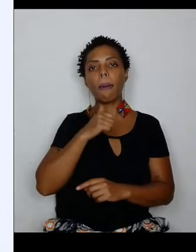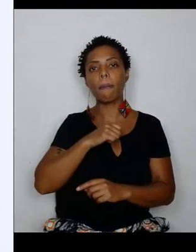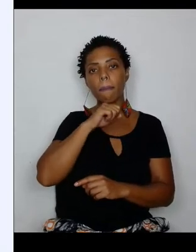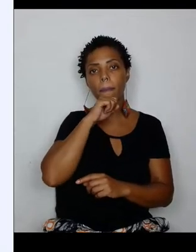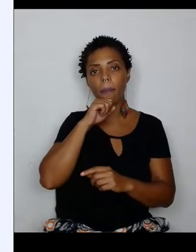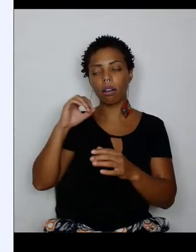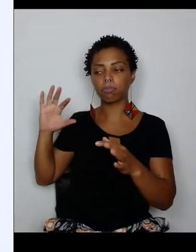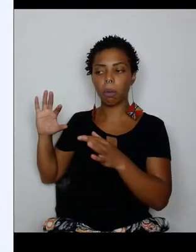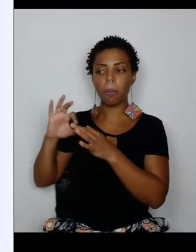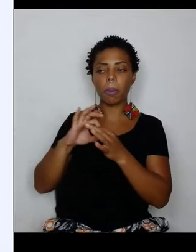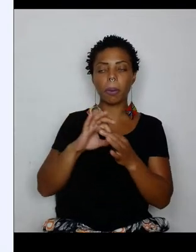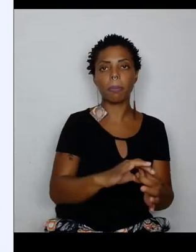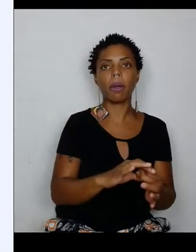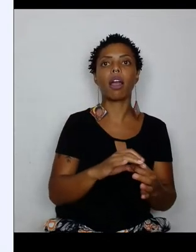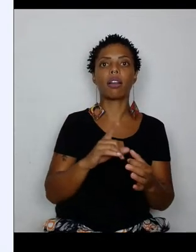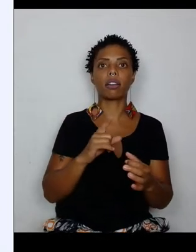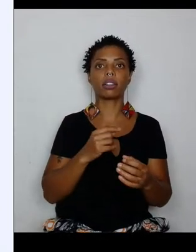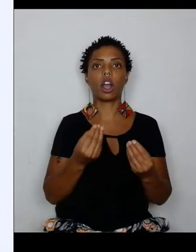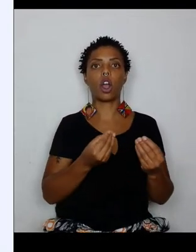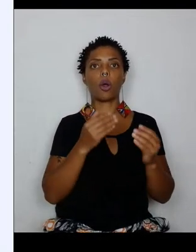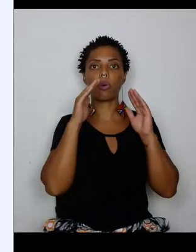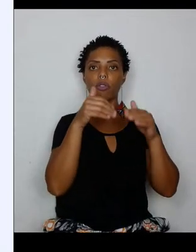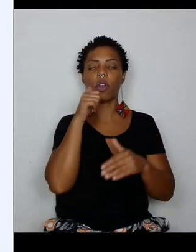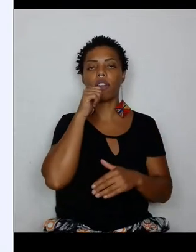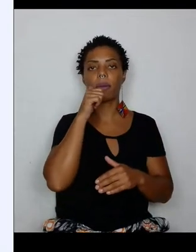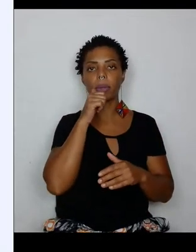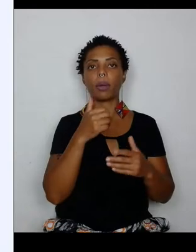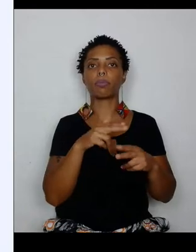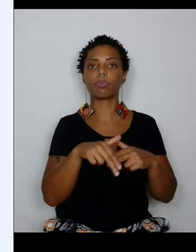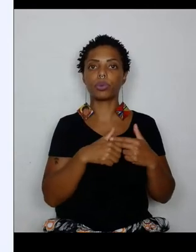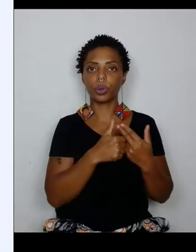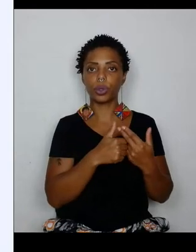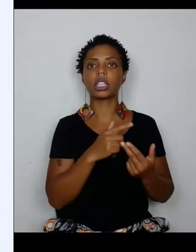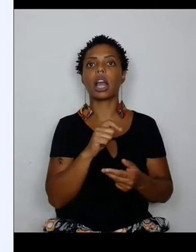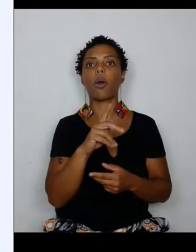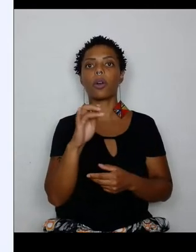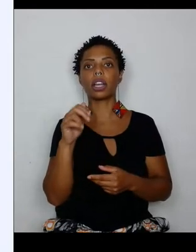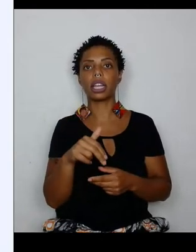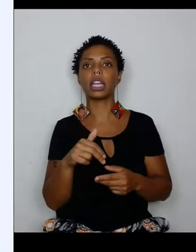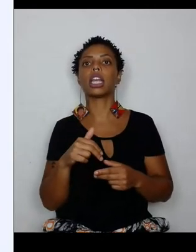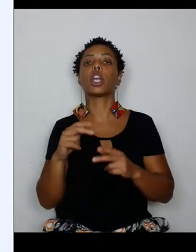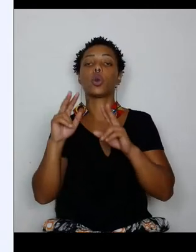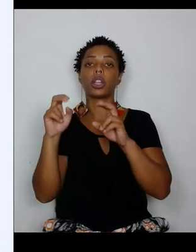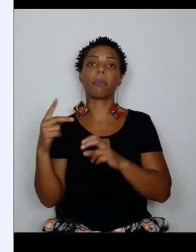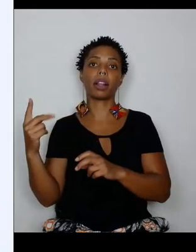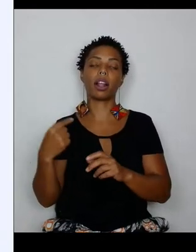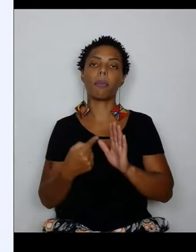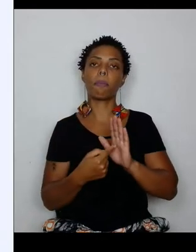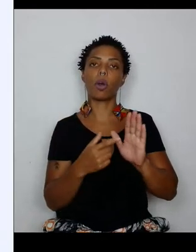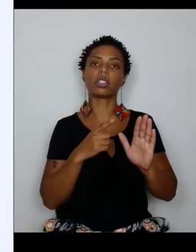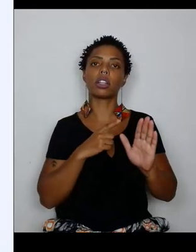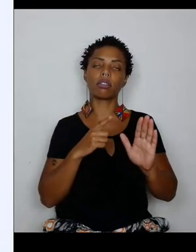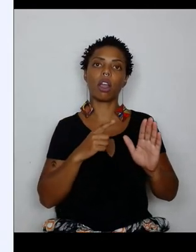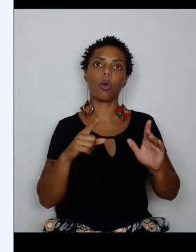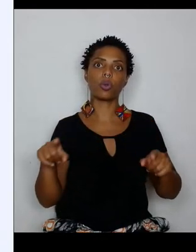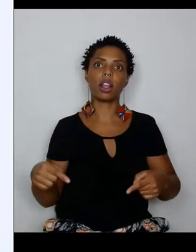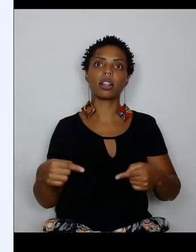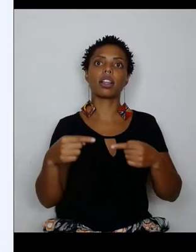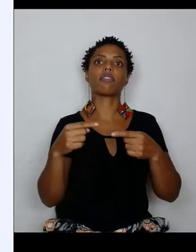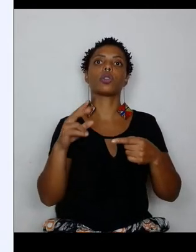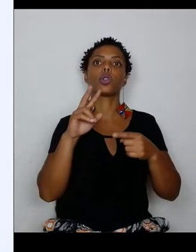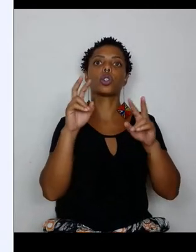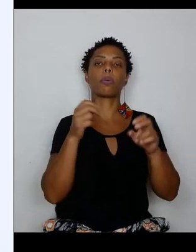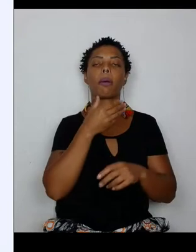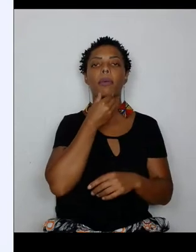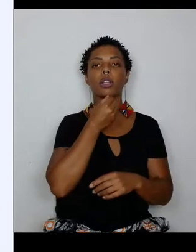gauguin and his subjects pose a clear challenge to western male cultural authority perhaps accounting for the characterization